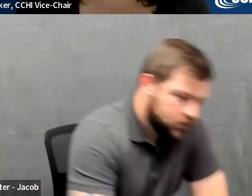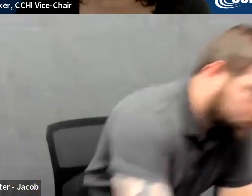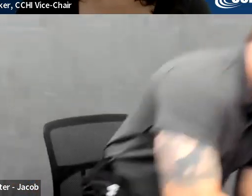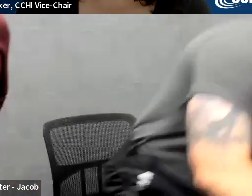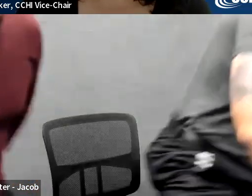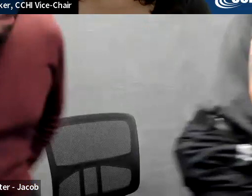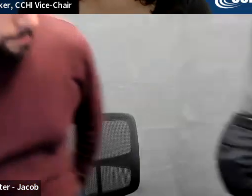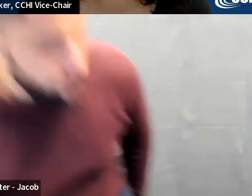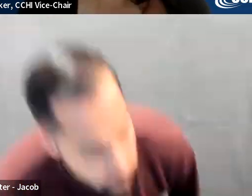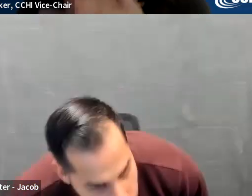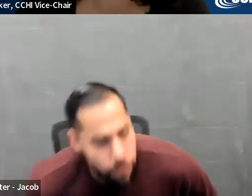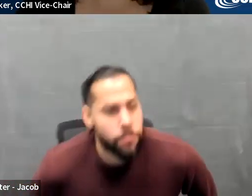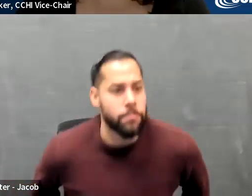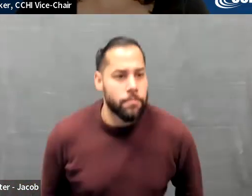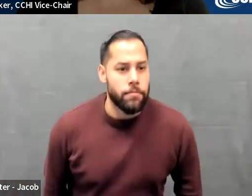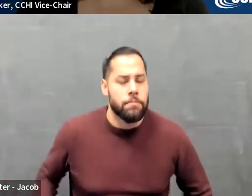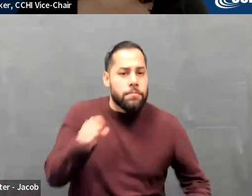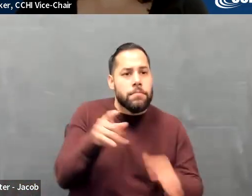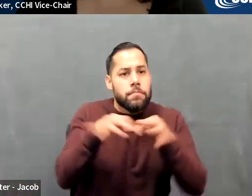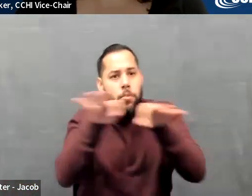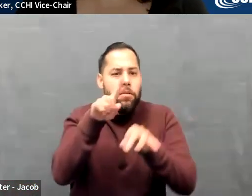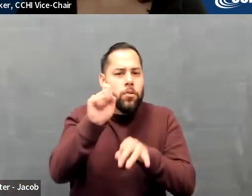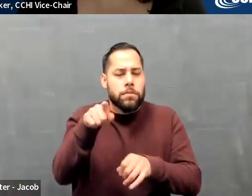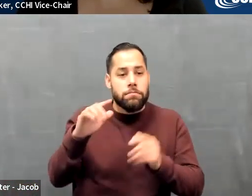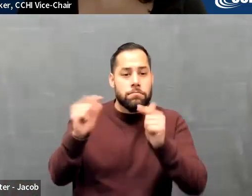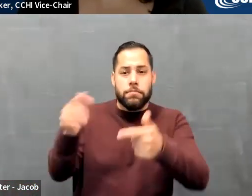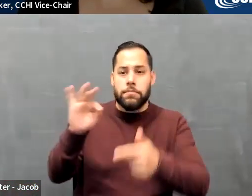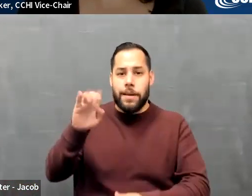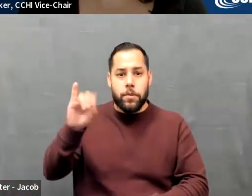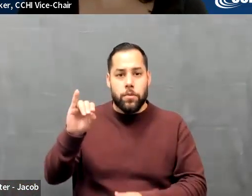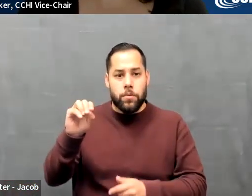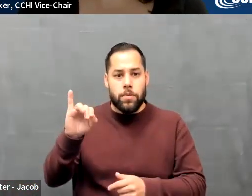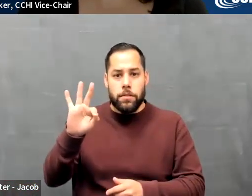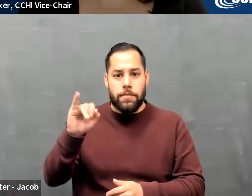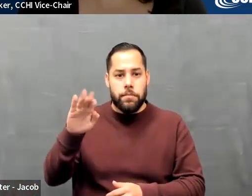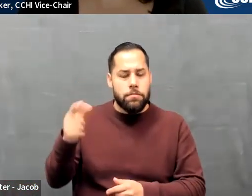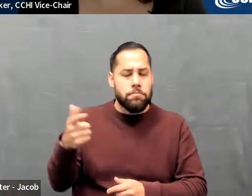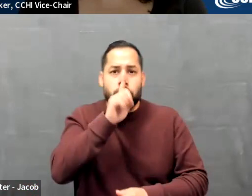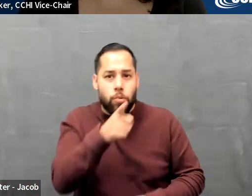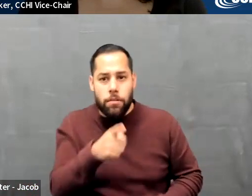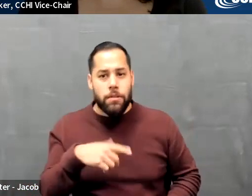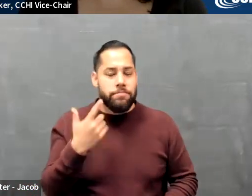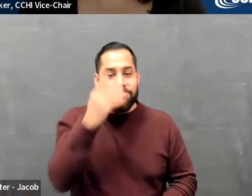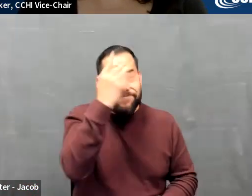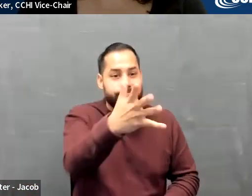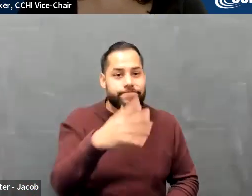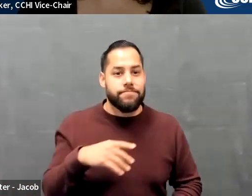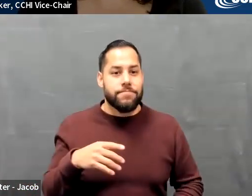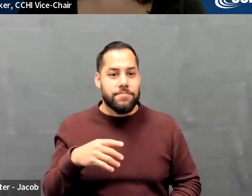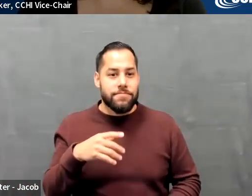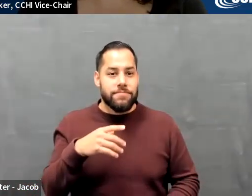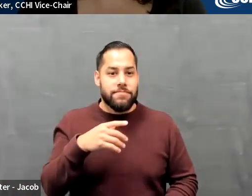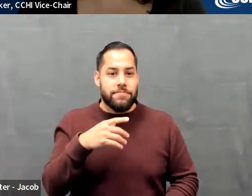That's an important question. And actually, Fabio, why don't you go ahead? Sure. Listen, this might sound